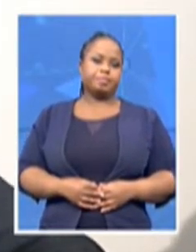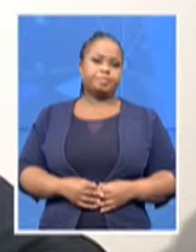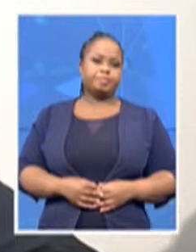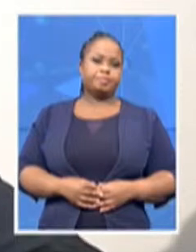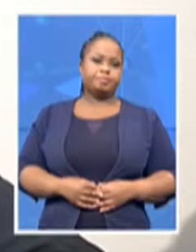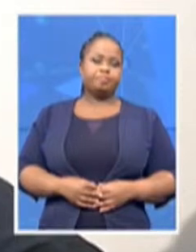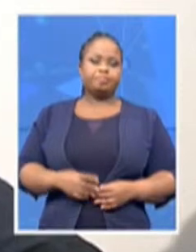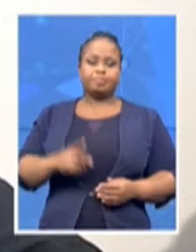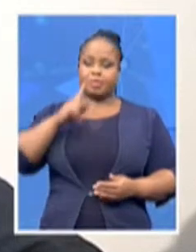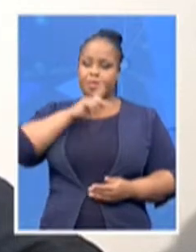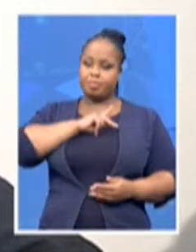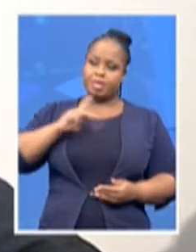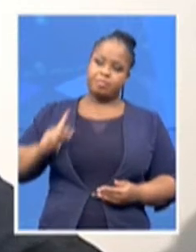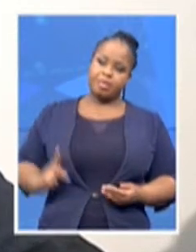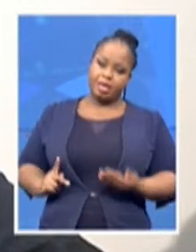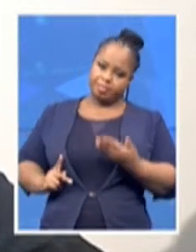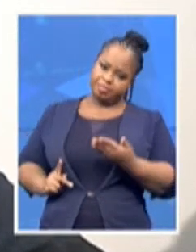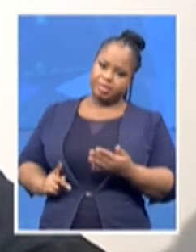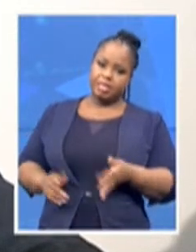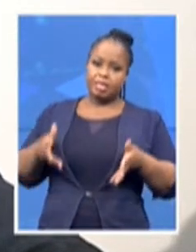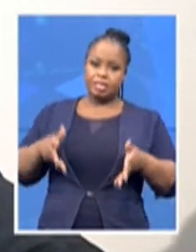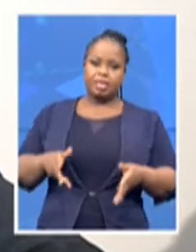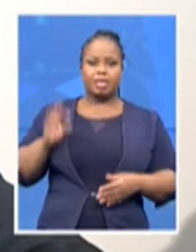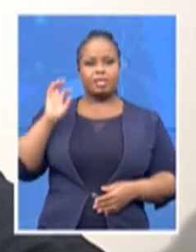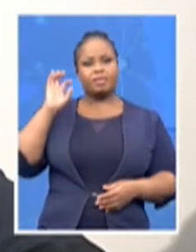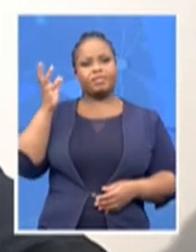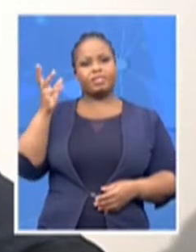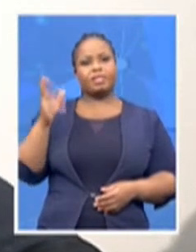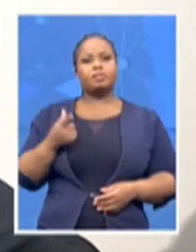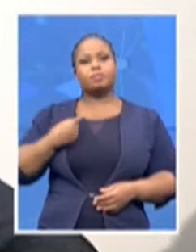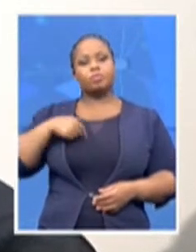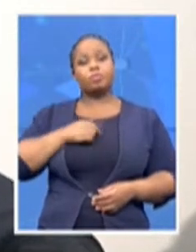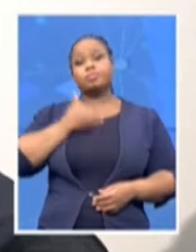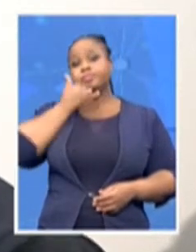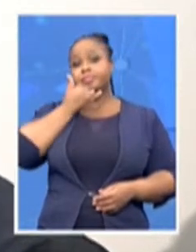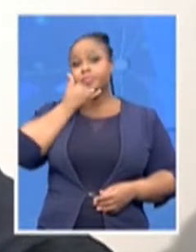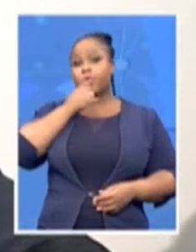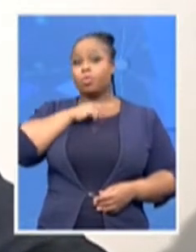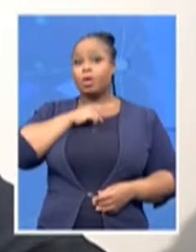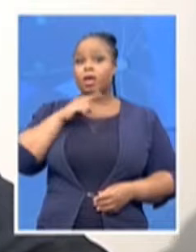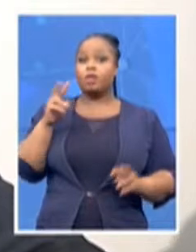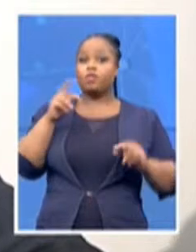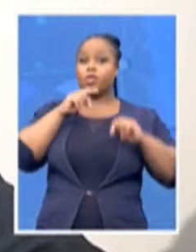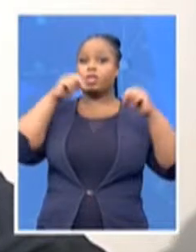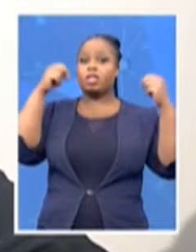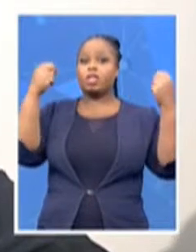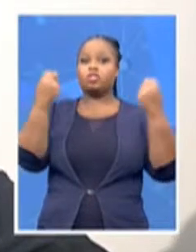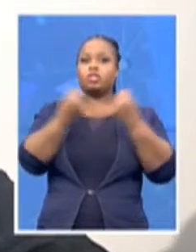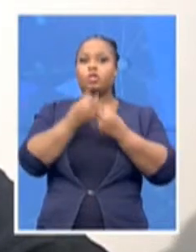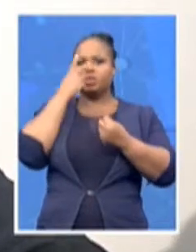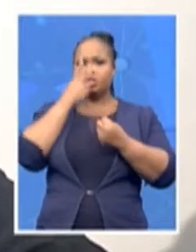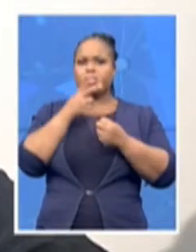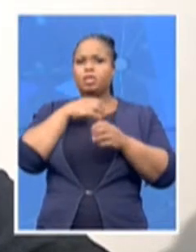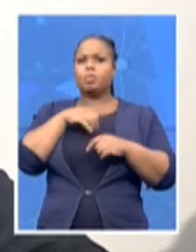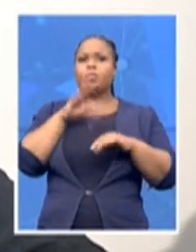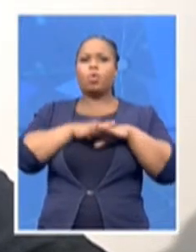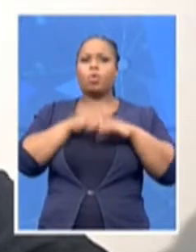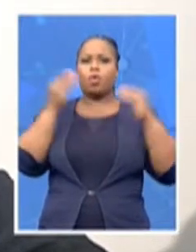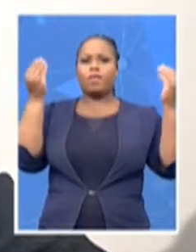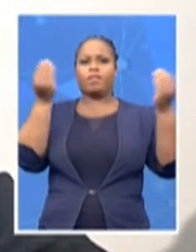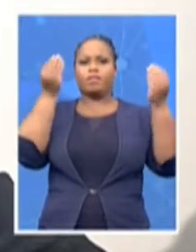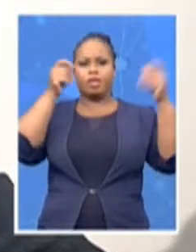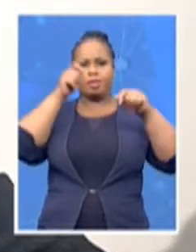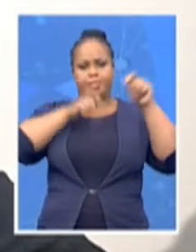Free State, nationally we're seeing that more influential people, celebrities, football legends